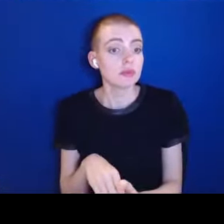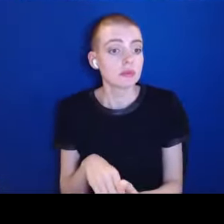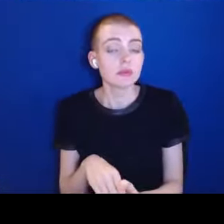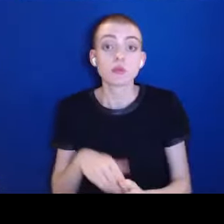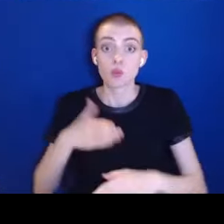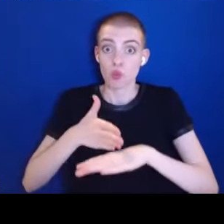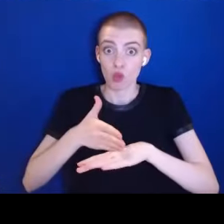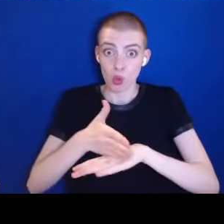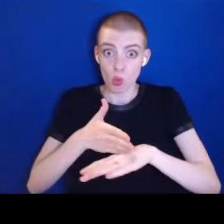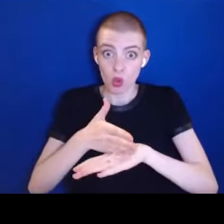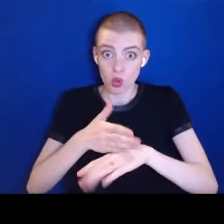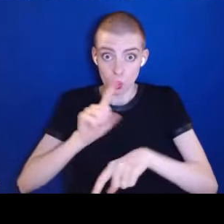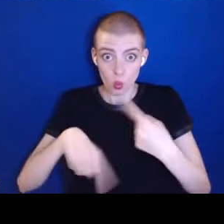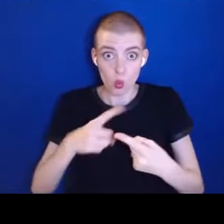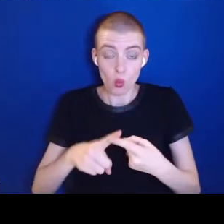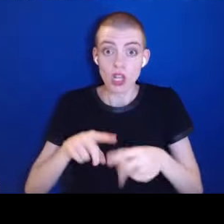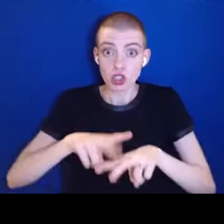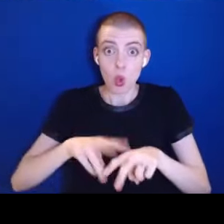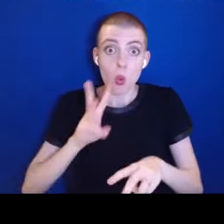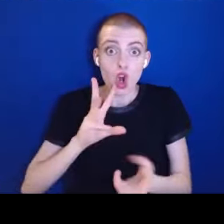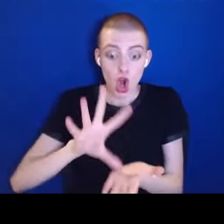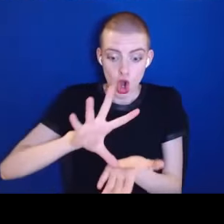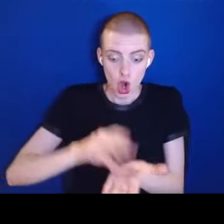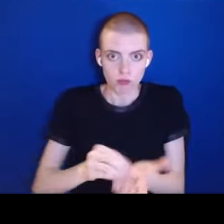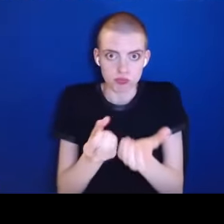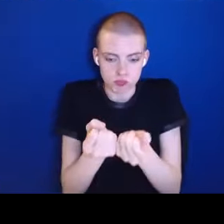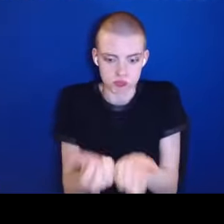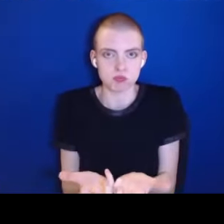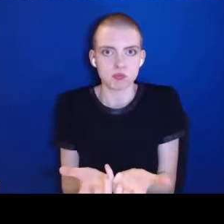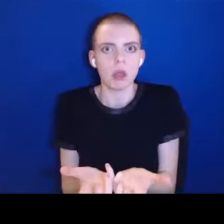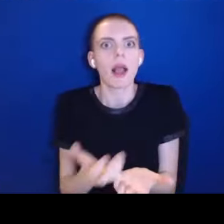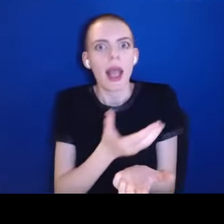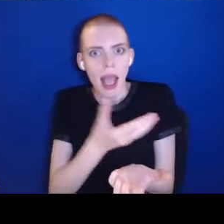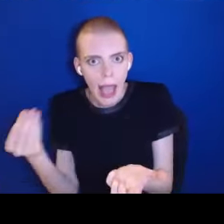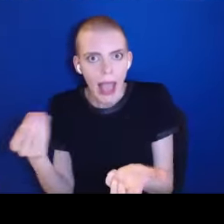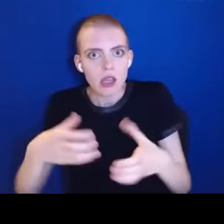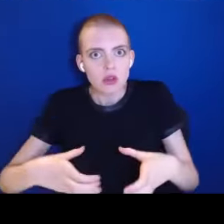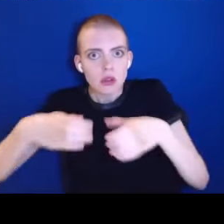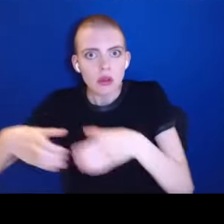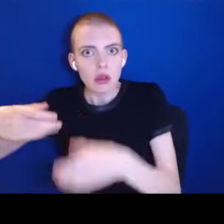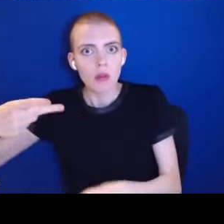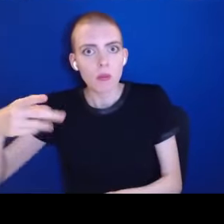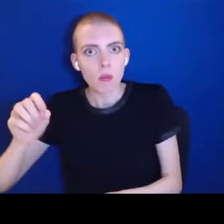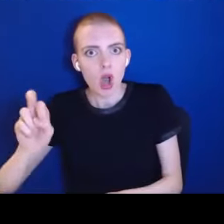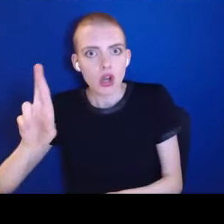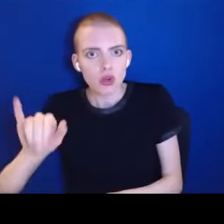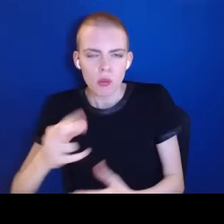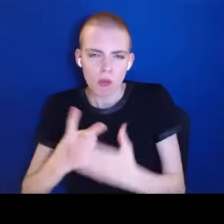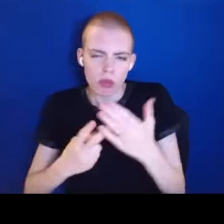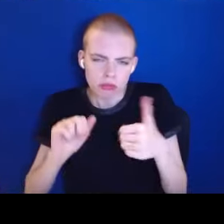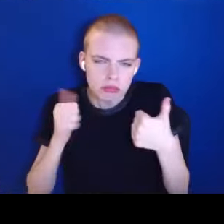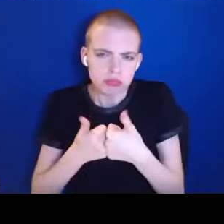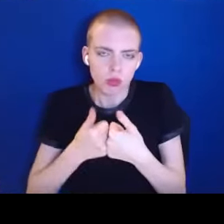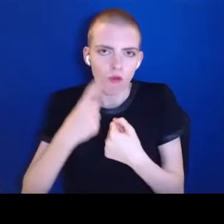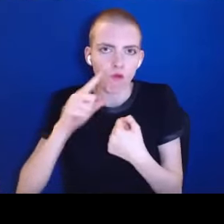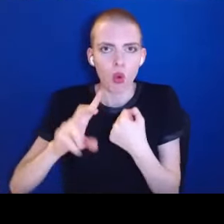wood and pottery created a conservation nightmare, because not only with the